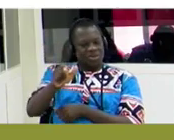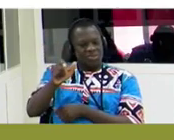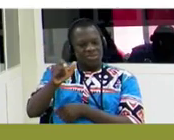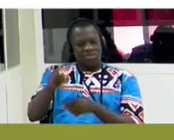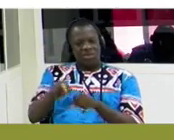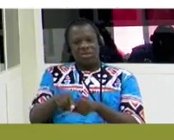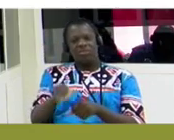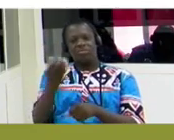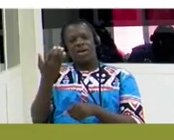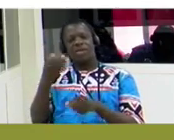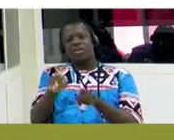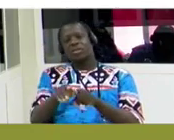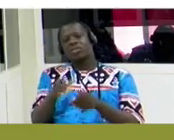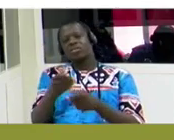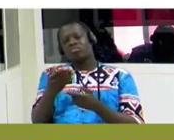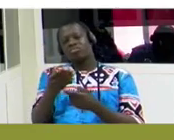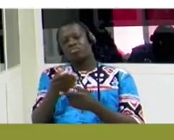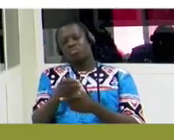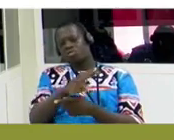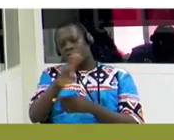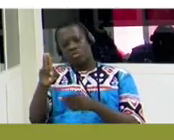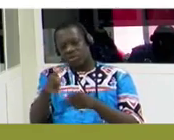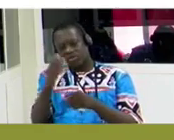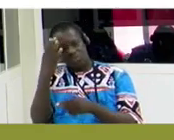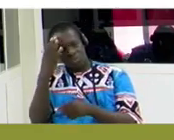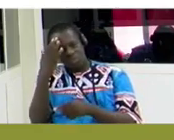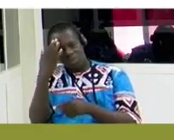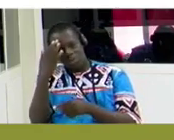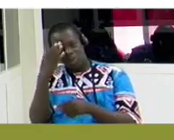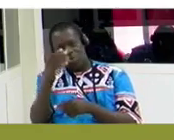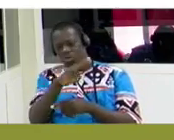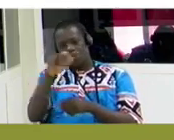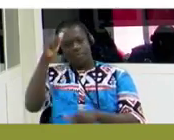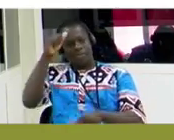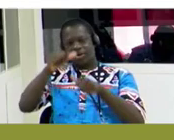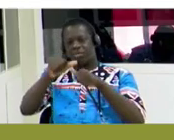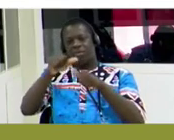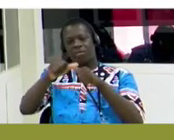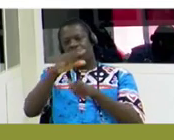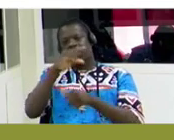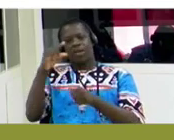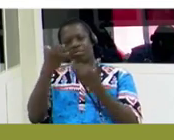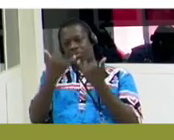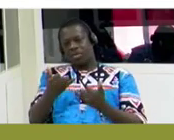other by that time. So you don't know his name? I cannot recall his name now.